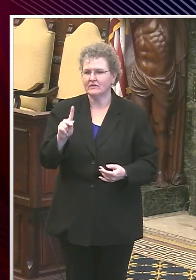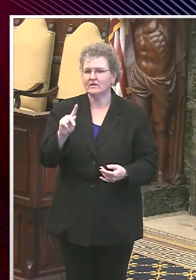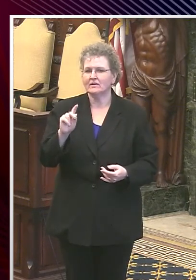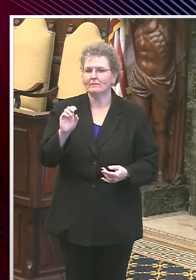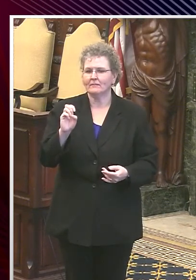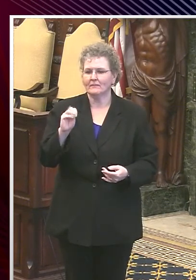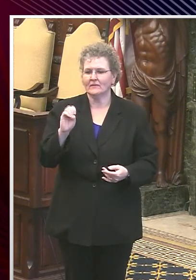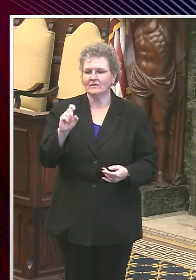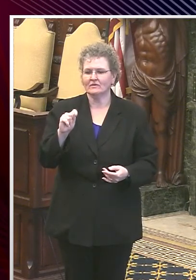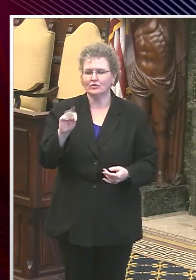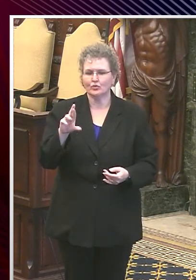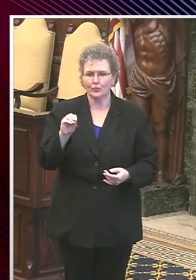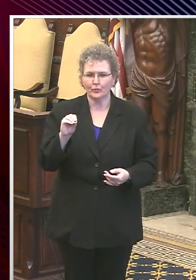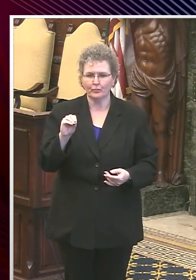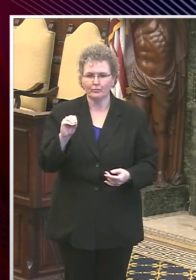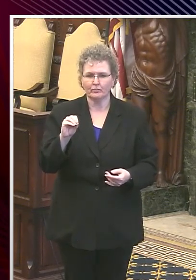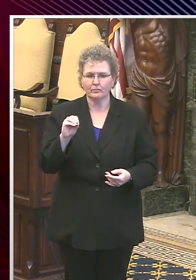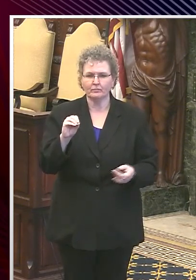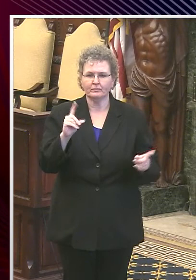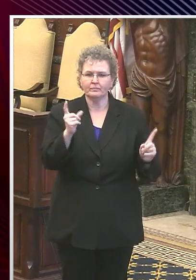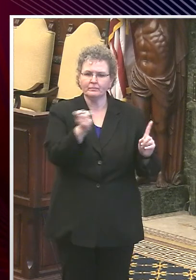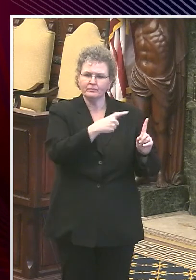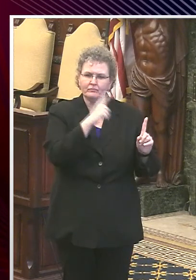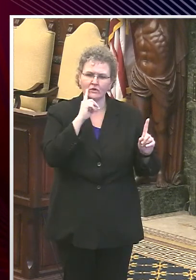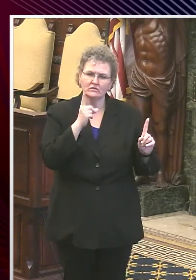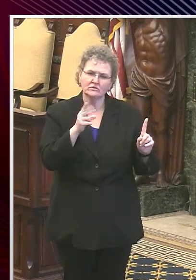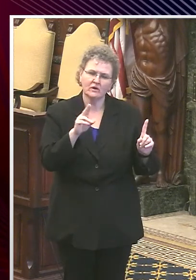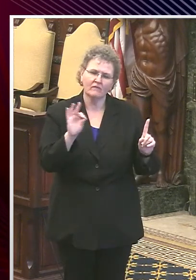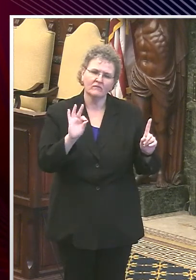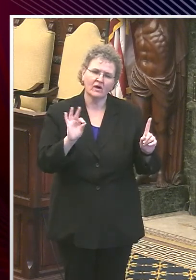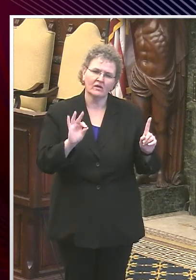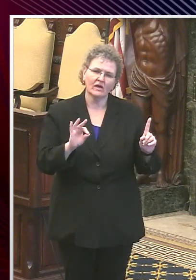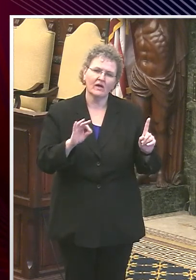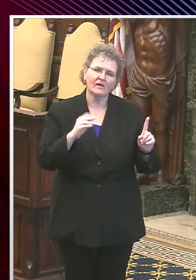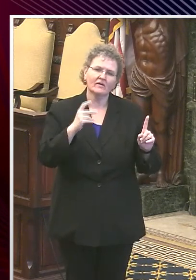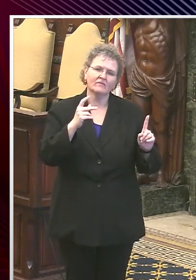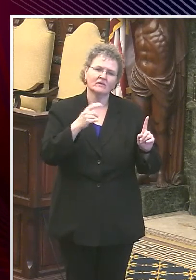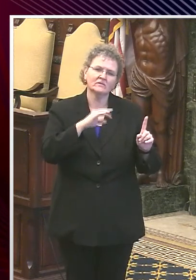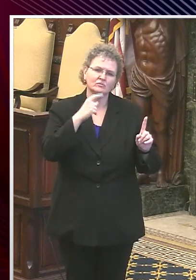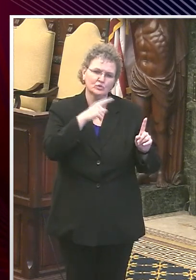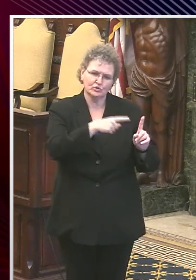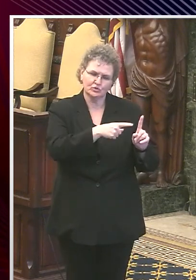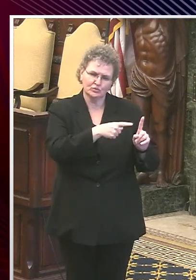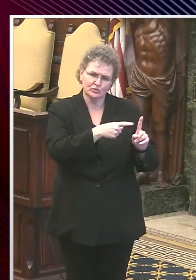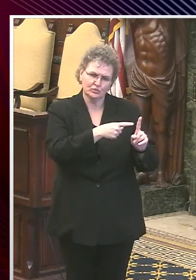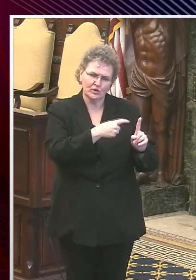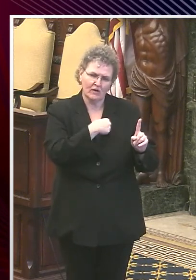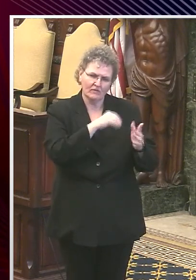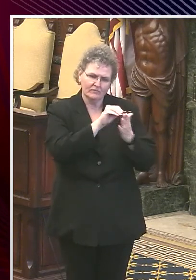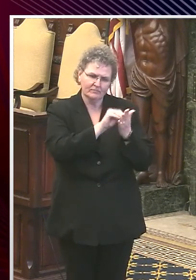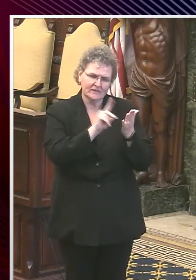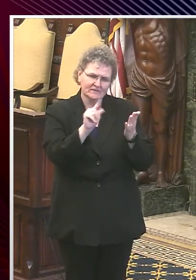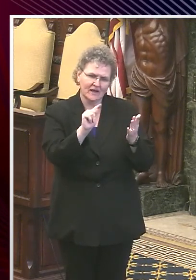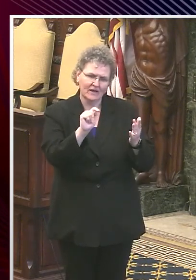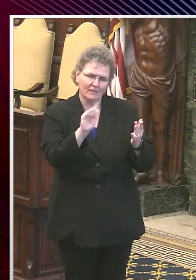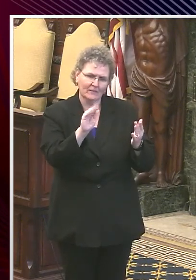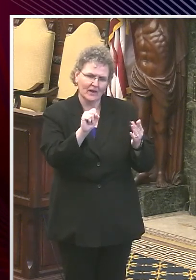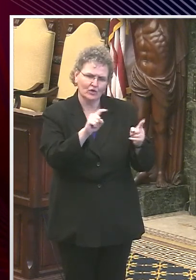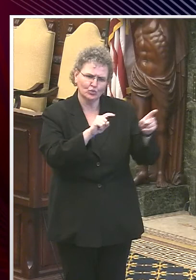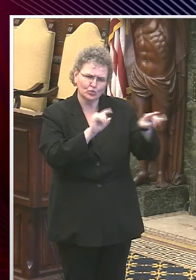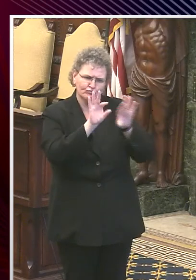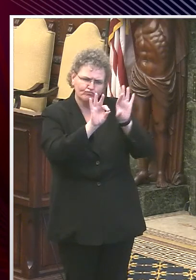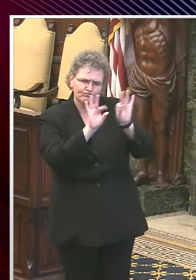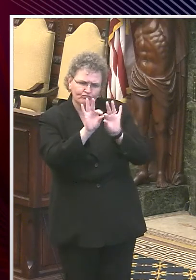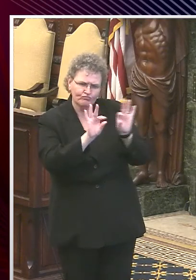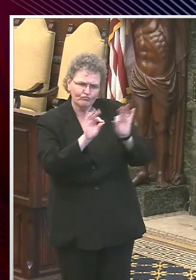Thanks. This is for Dr. Farley. Some questions about the vaccine interest database. So how are people selected from there? I